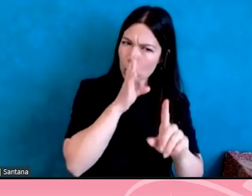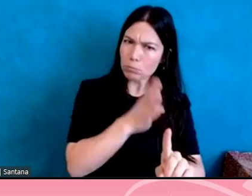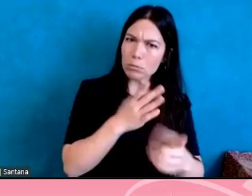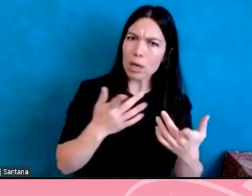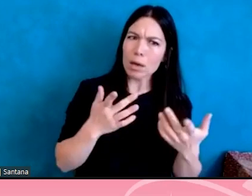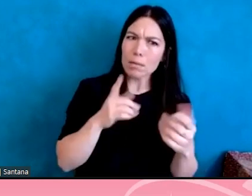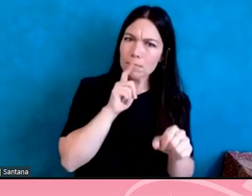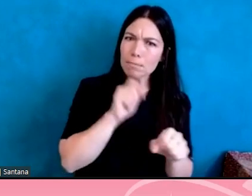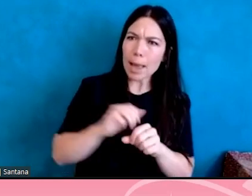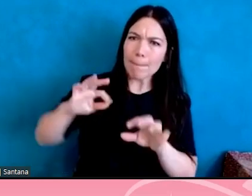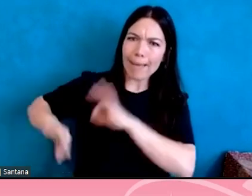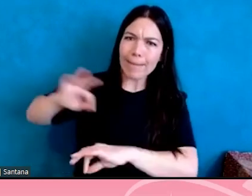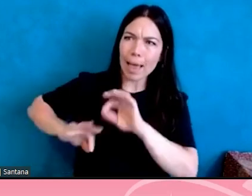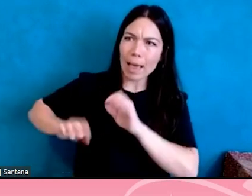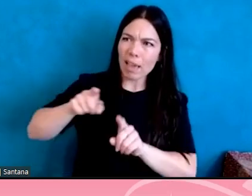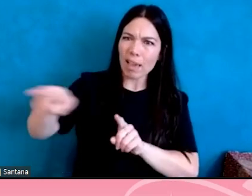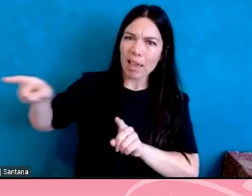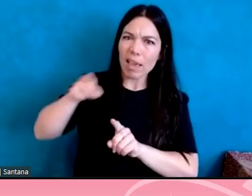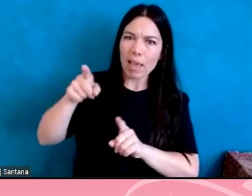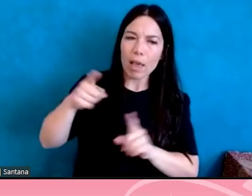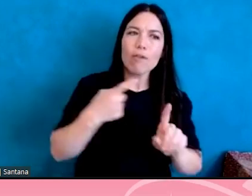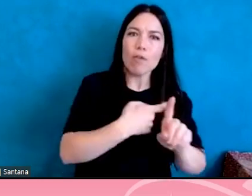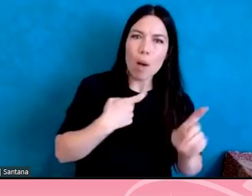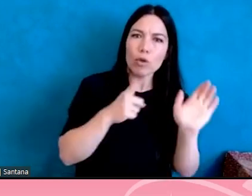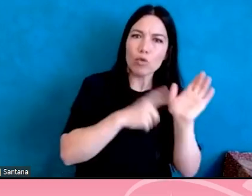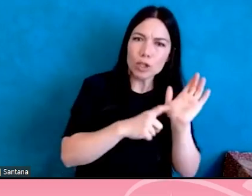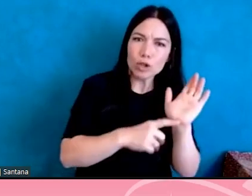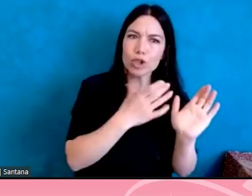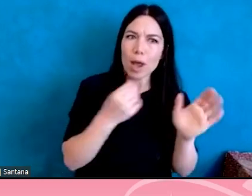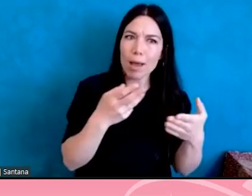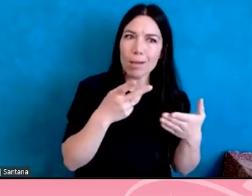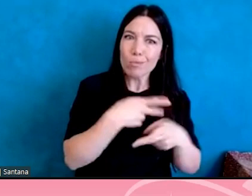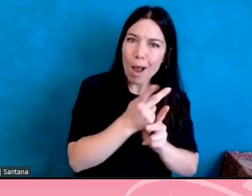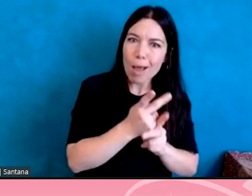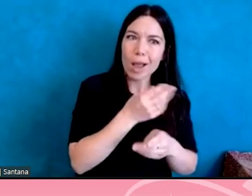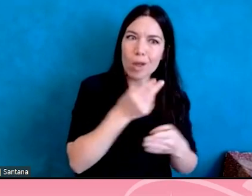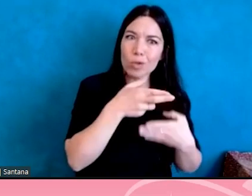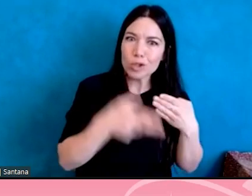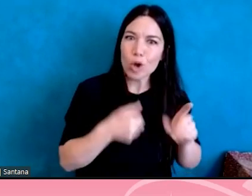process of the research, as well as from the products and the output of the research.